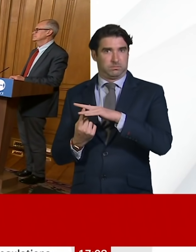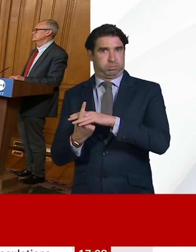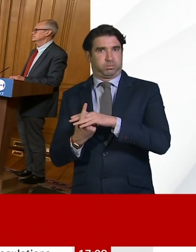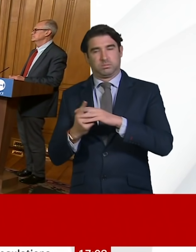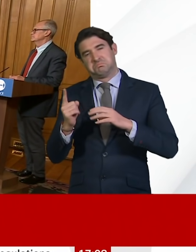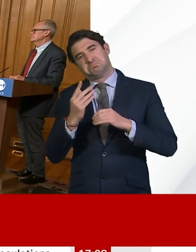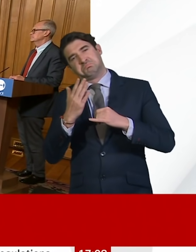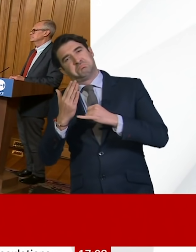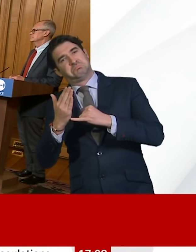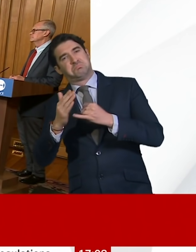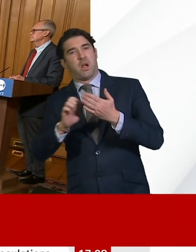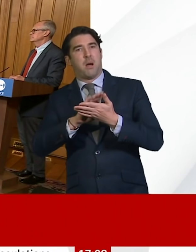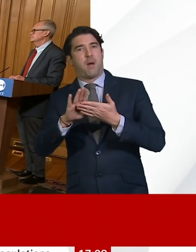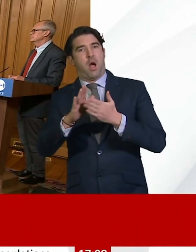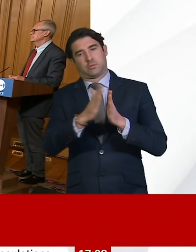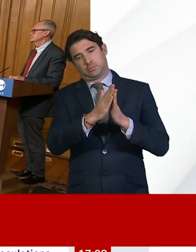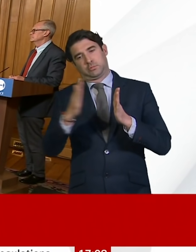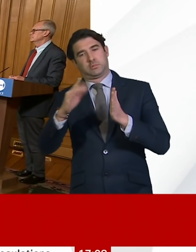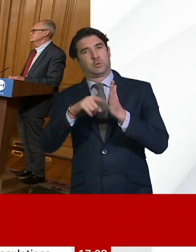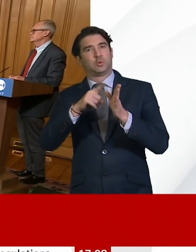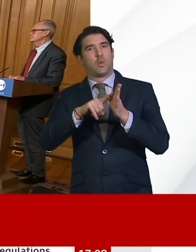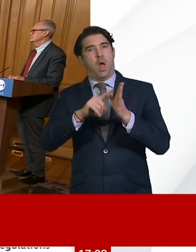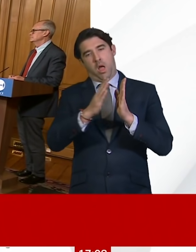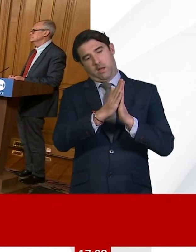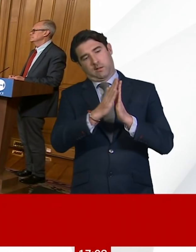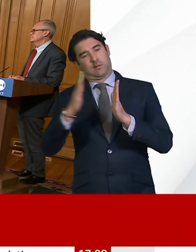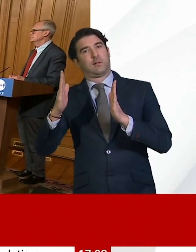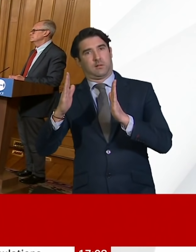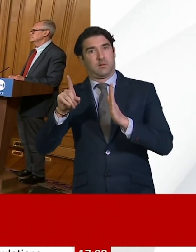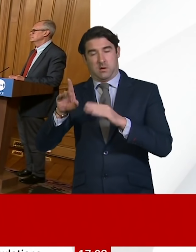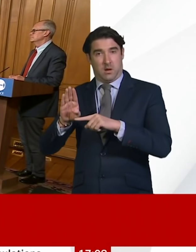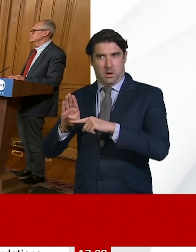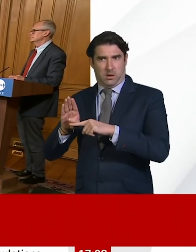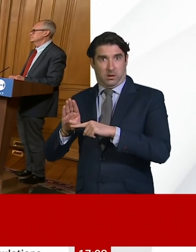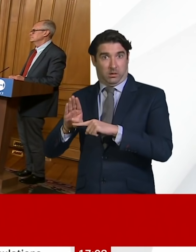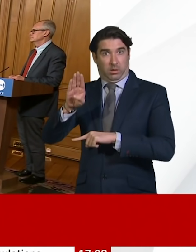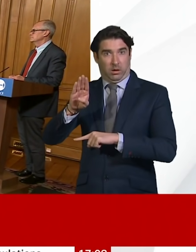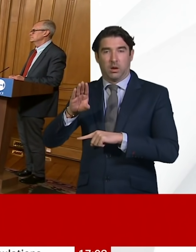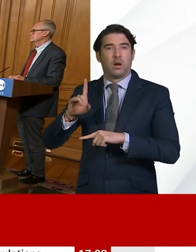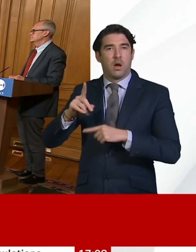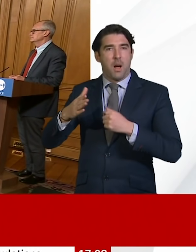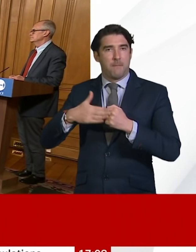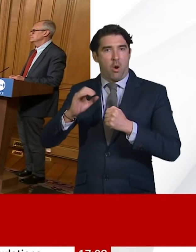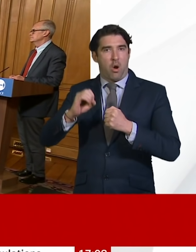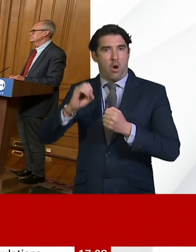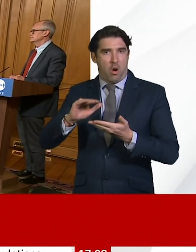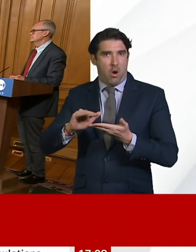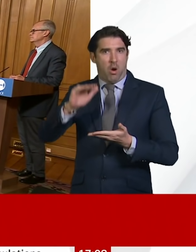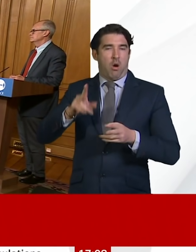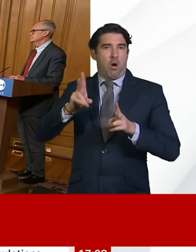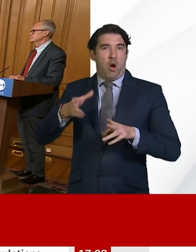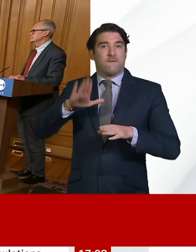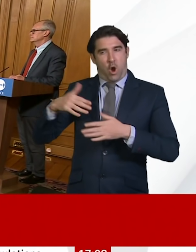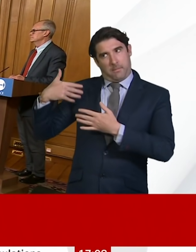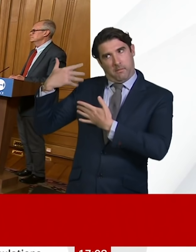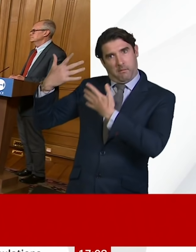March through to July in all-cause and COVID-associated mortality. And these data are broken